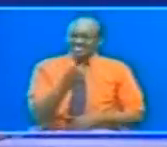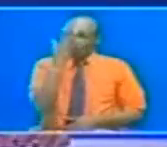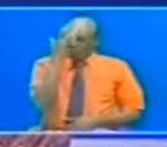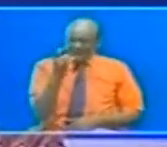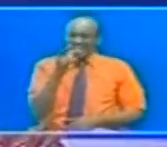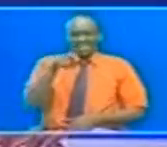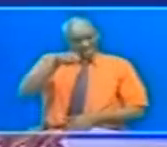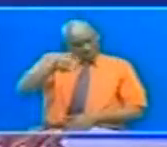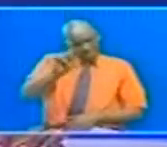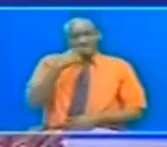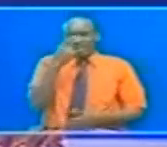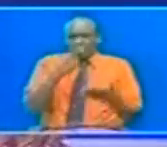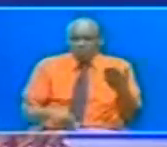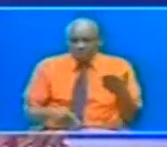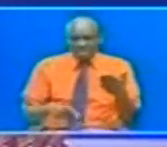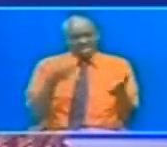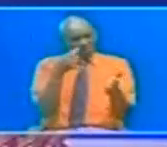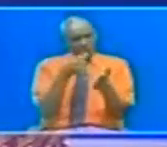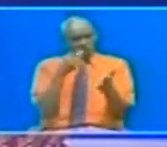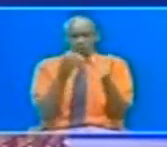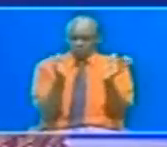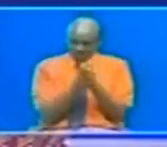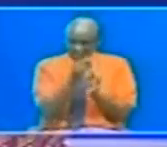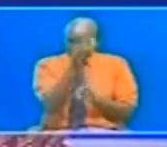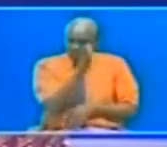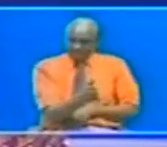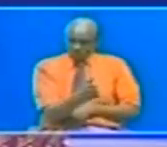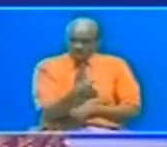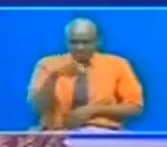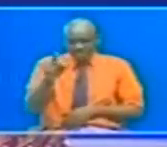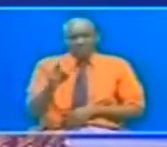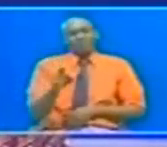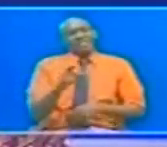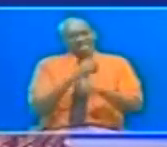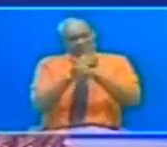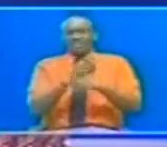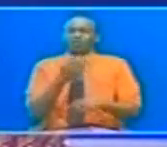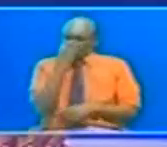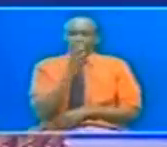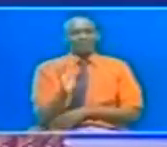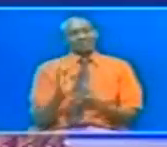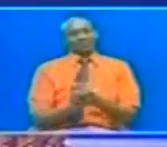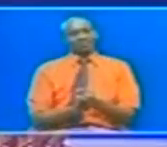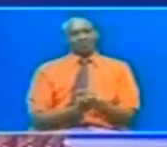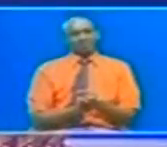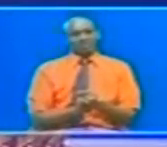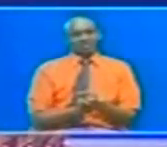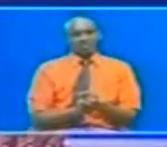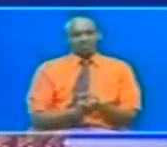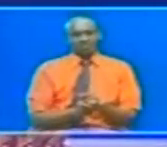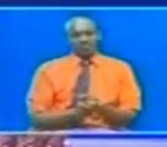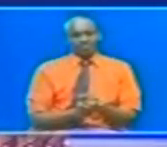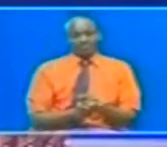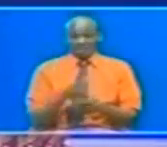the prosecution had allegedly been involved with Yebei, whom Deputy President William Ruto maintains was his defense